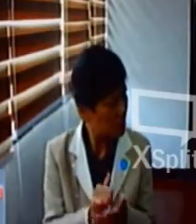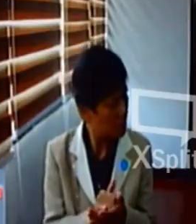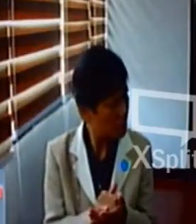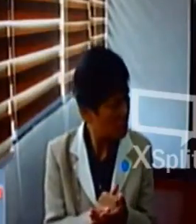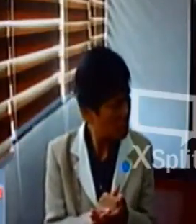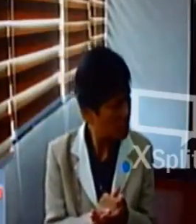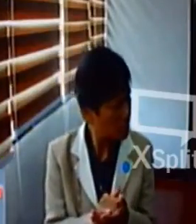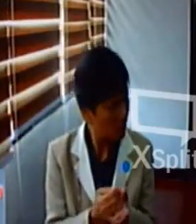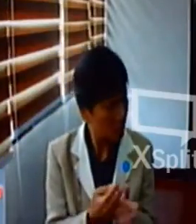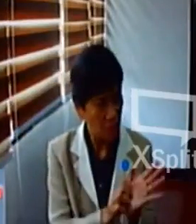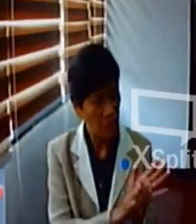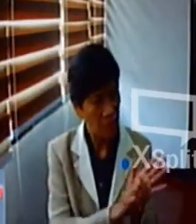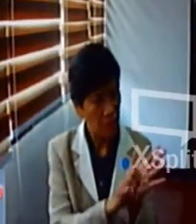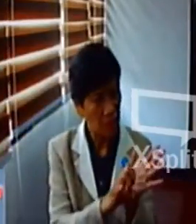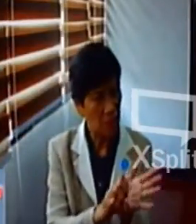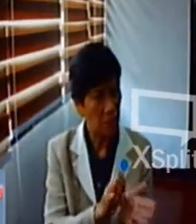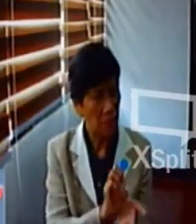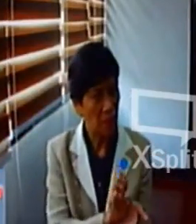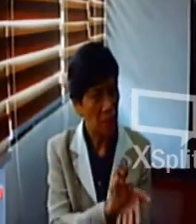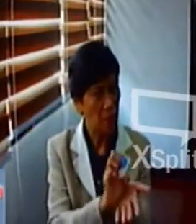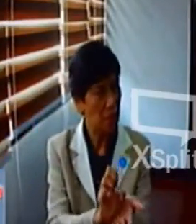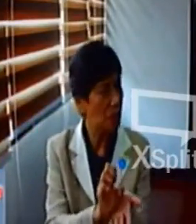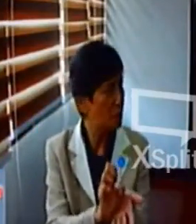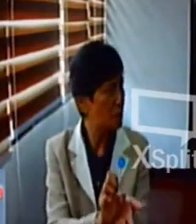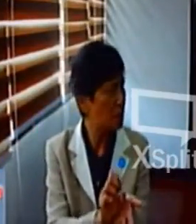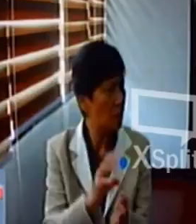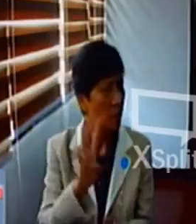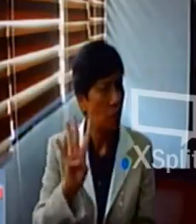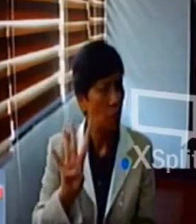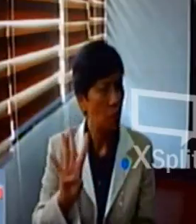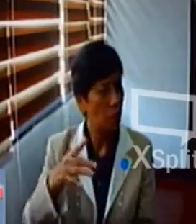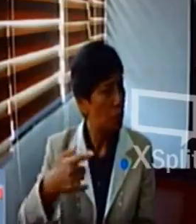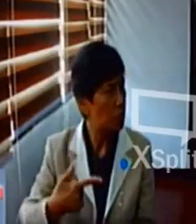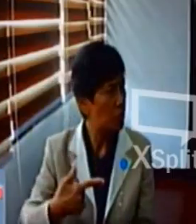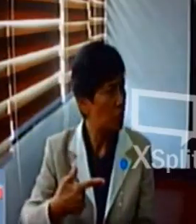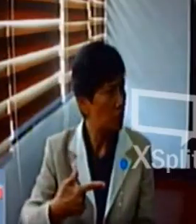this exhibit 4G